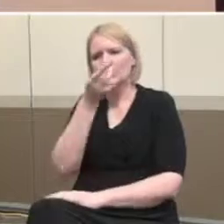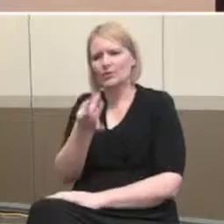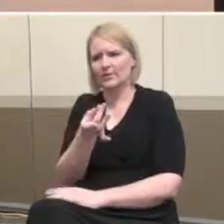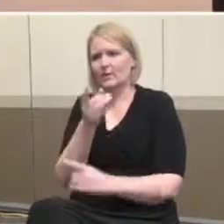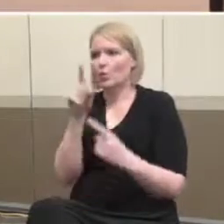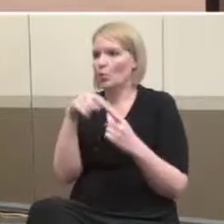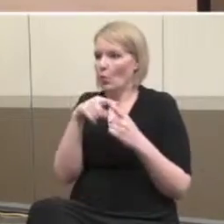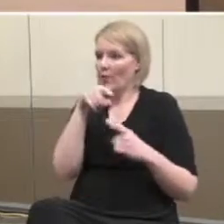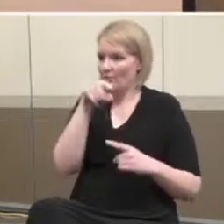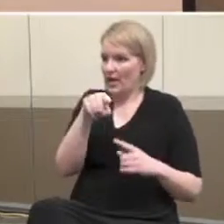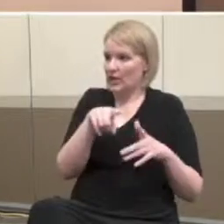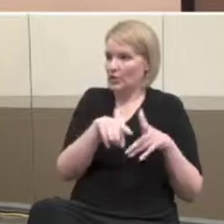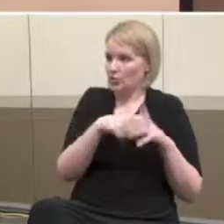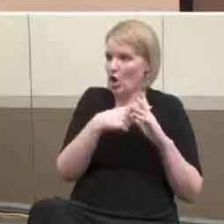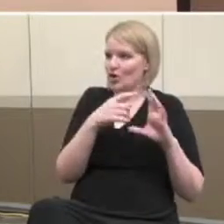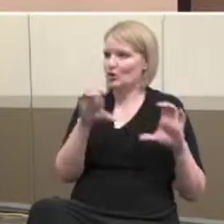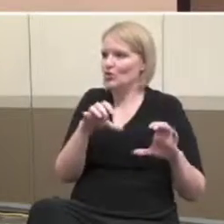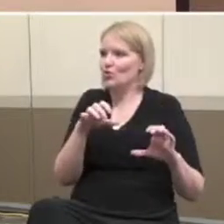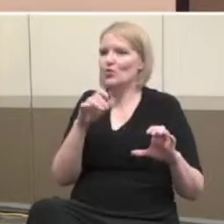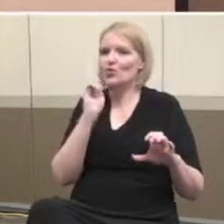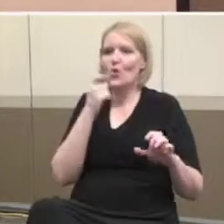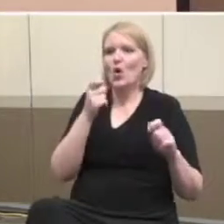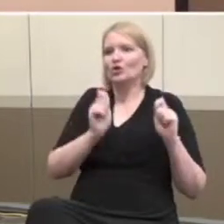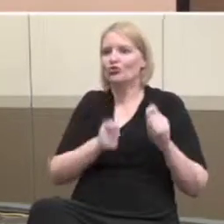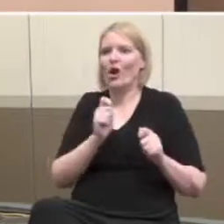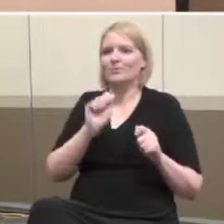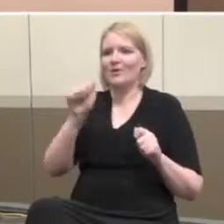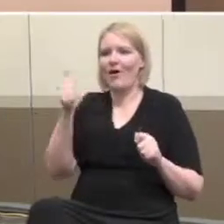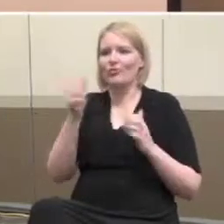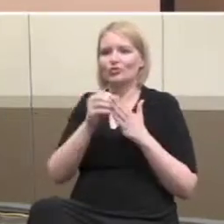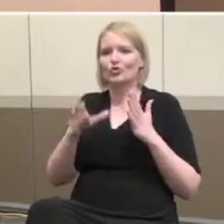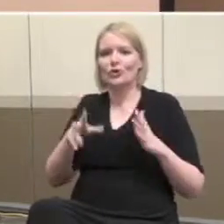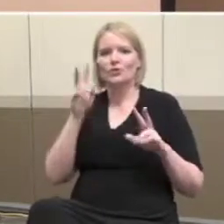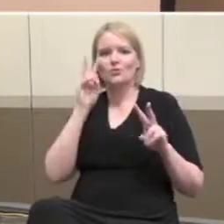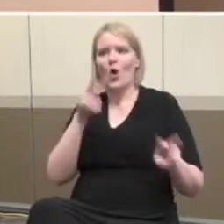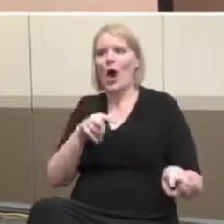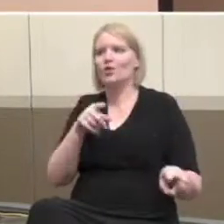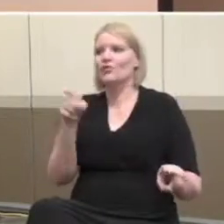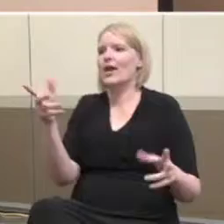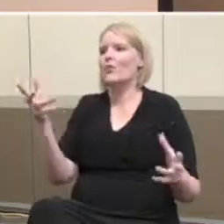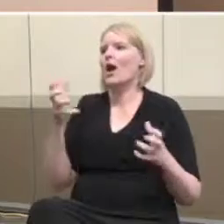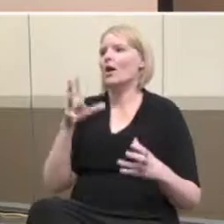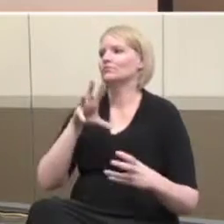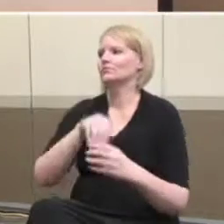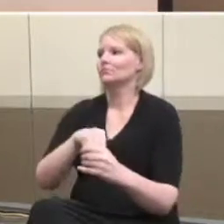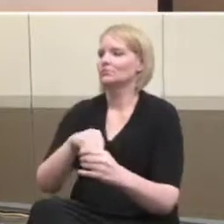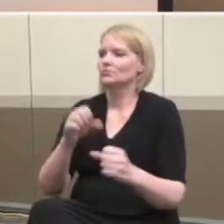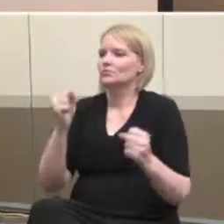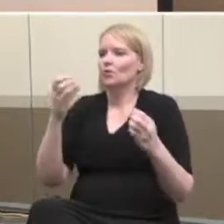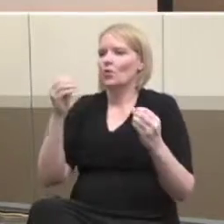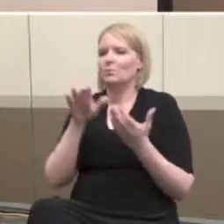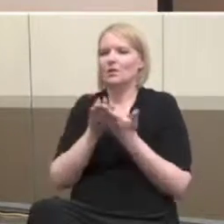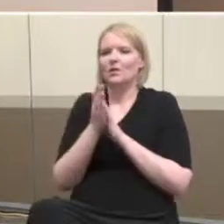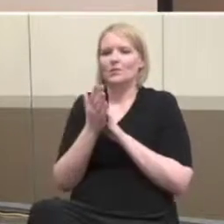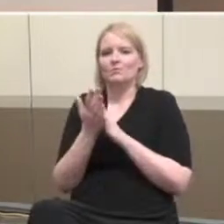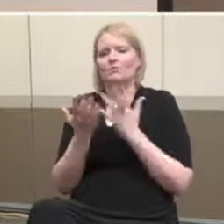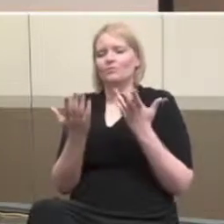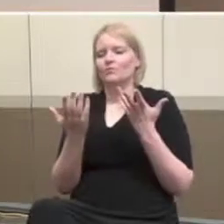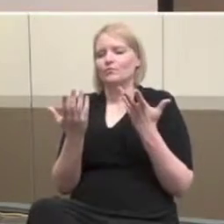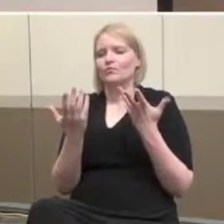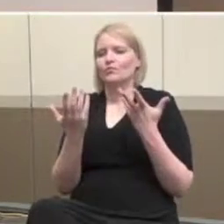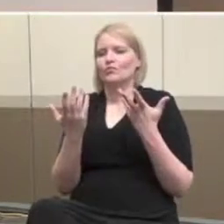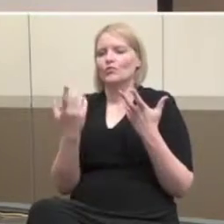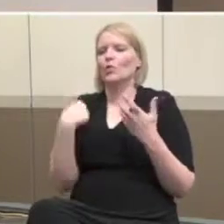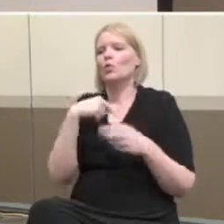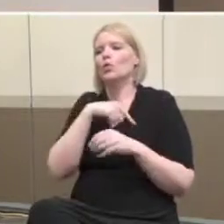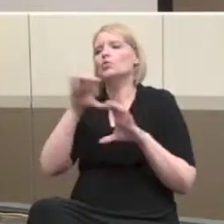course, when those students got to start making these cool drums and other students in our program saw they were doing it, wanted to do it, so it became kind of a thing we would do in